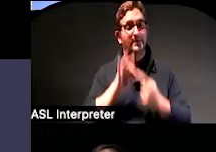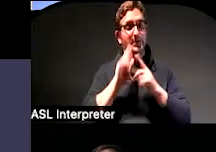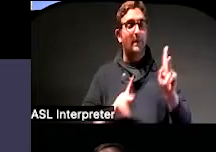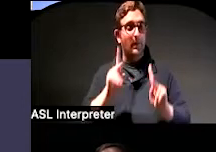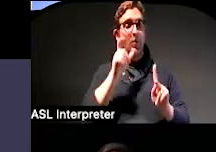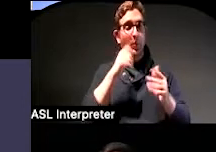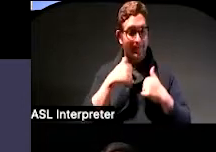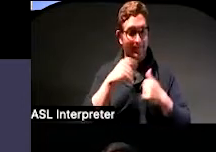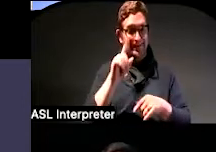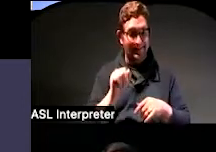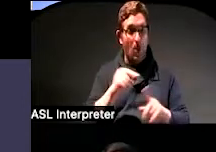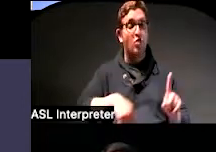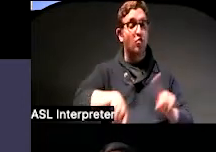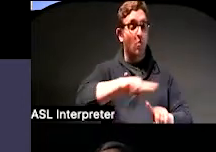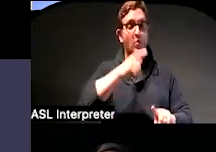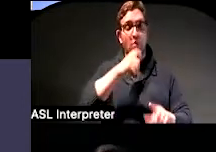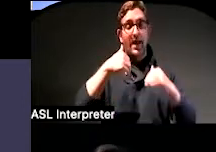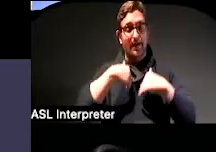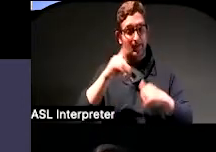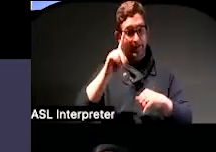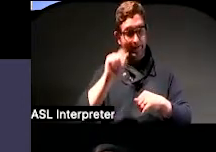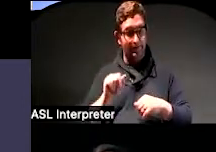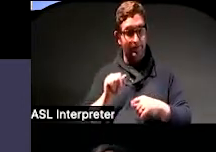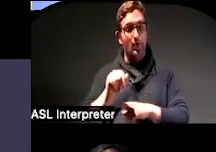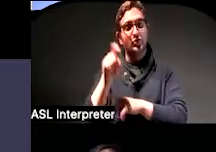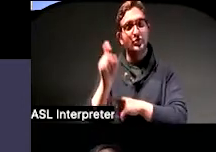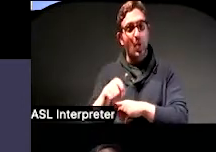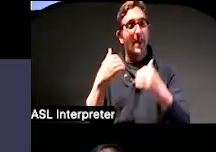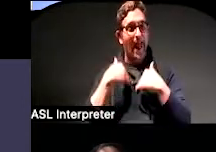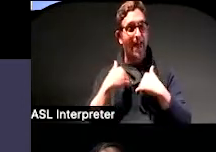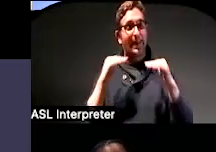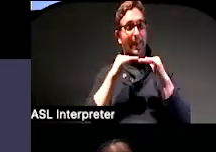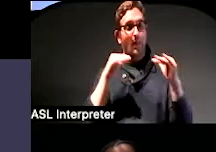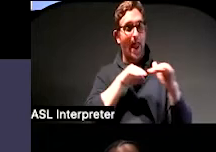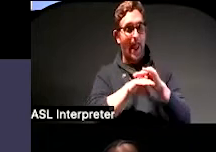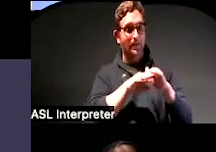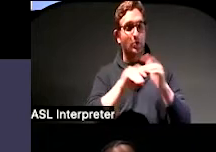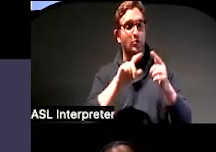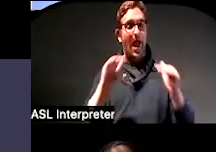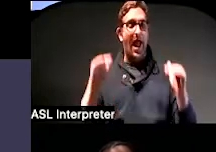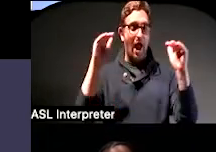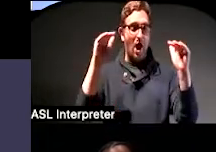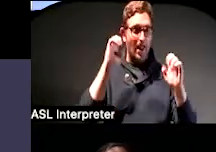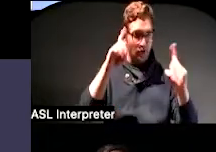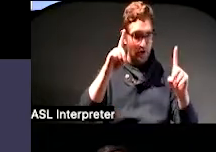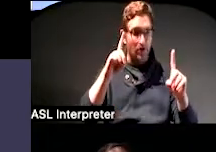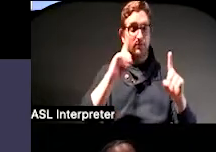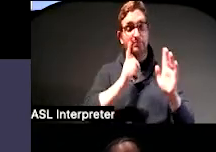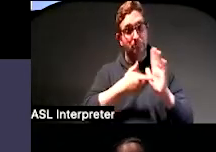with disabilities are supposed to have this equal access to higher education mandated by the federal government.